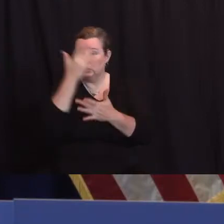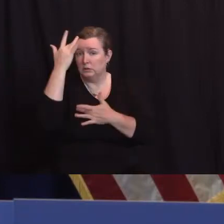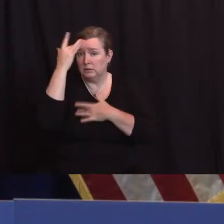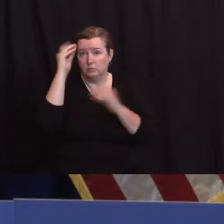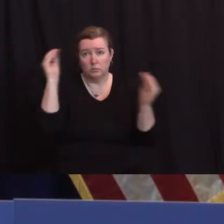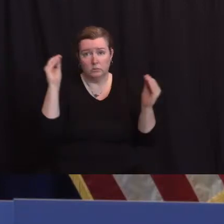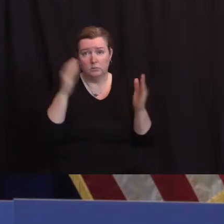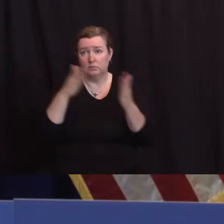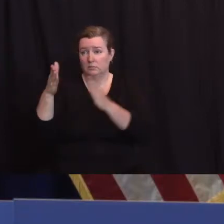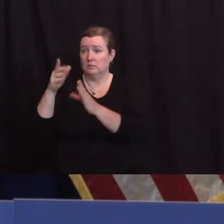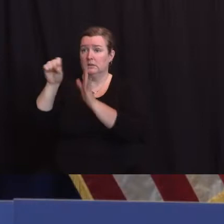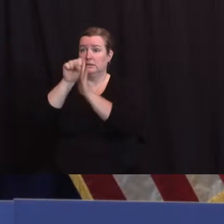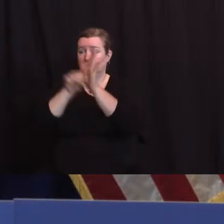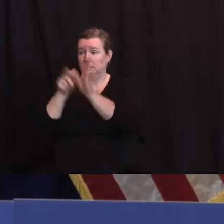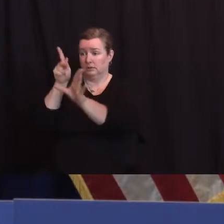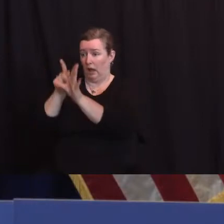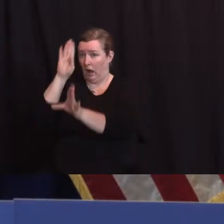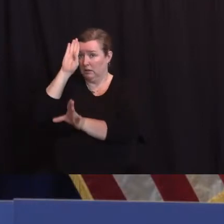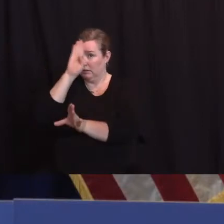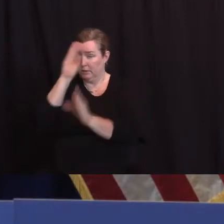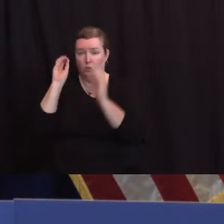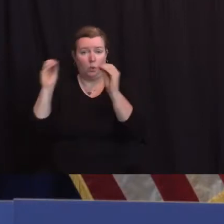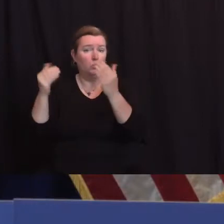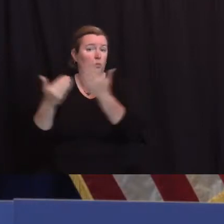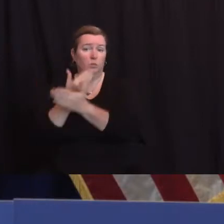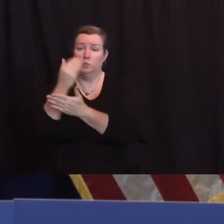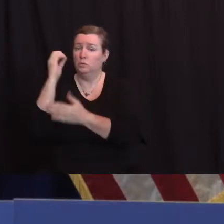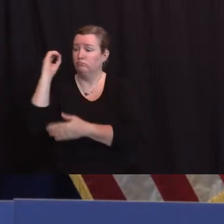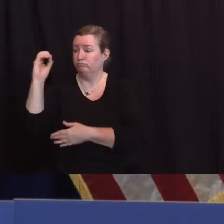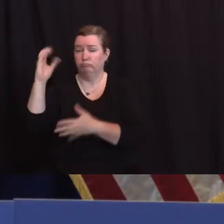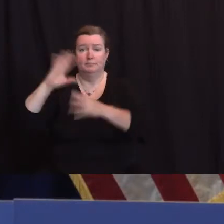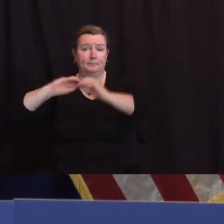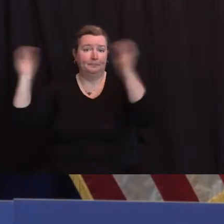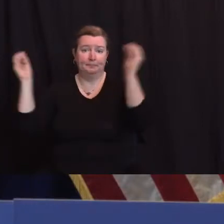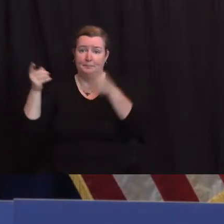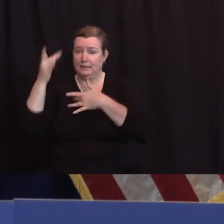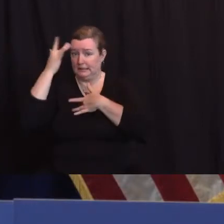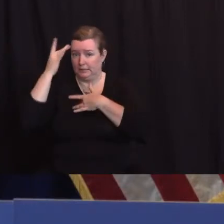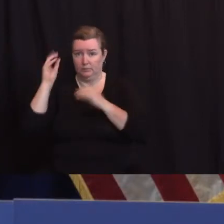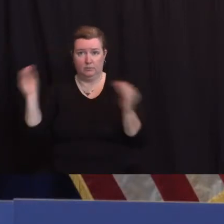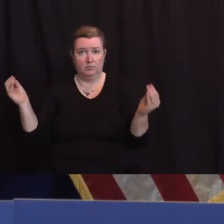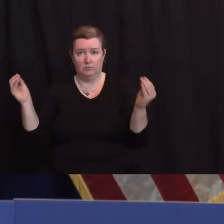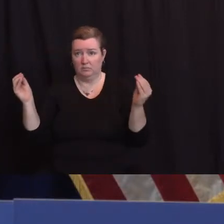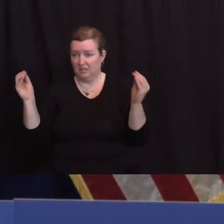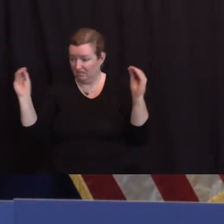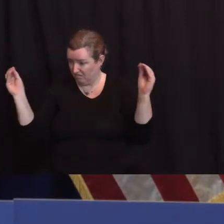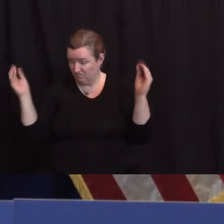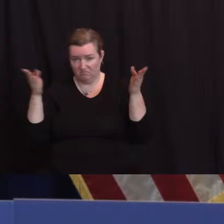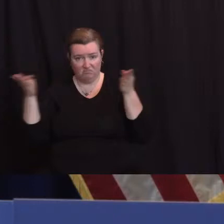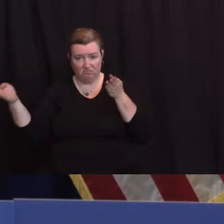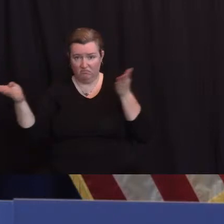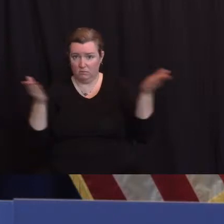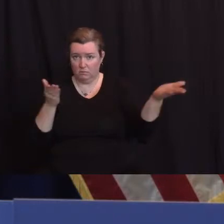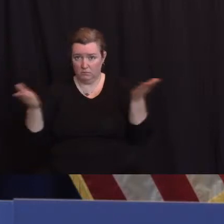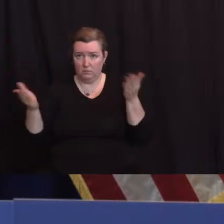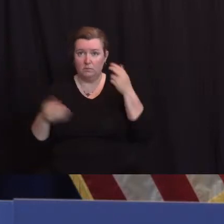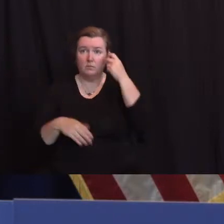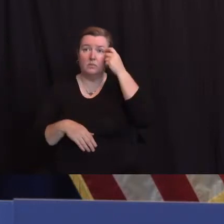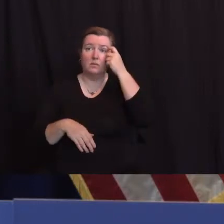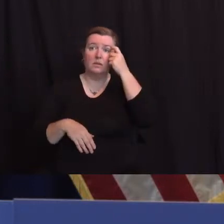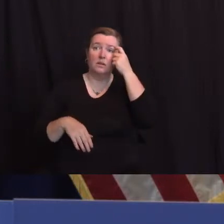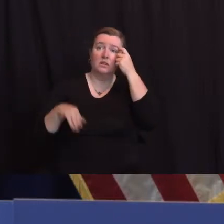state psychiatric hospitals, there are no new cases among their patients. As of July 3rd, the